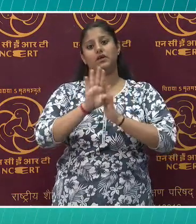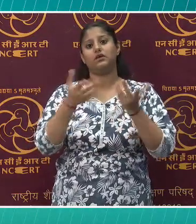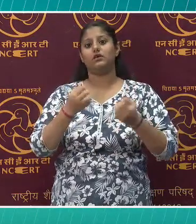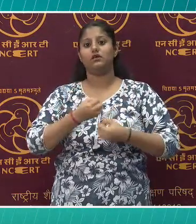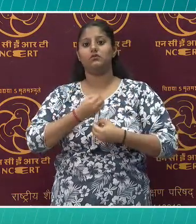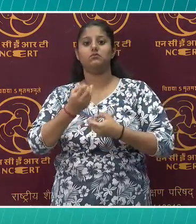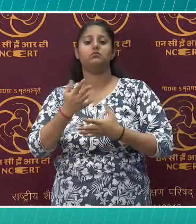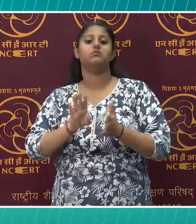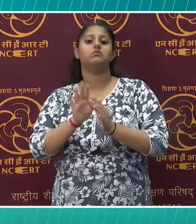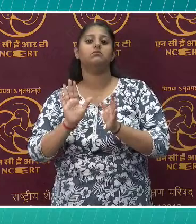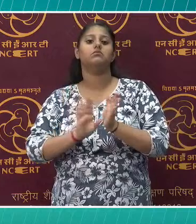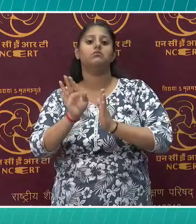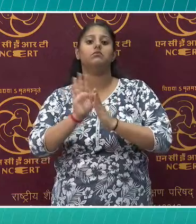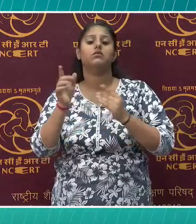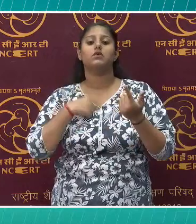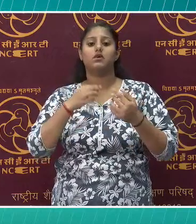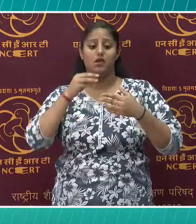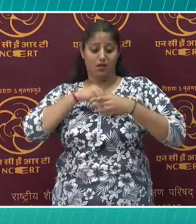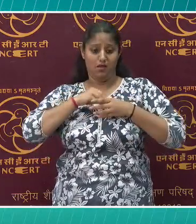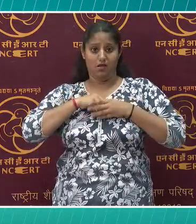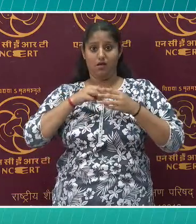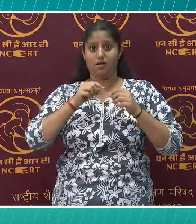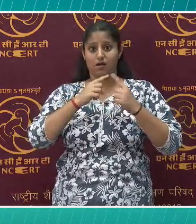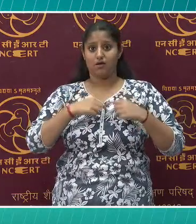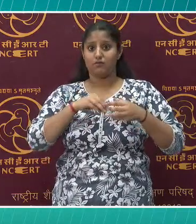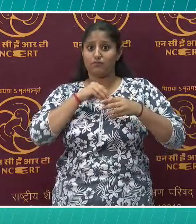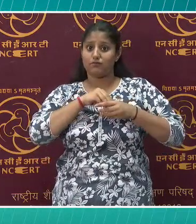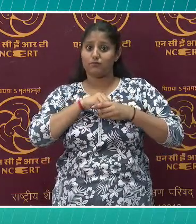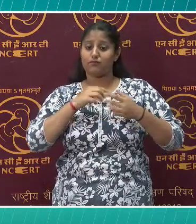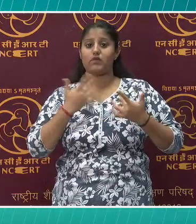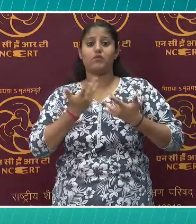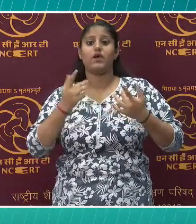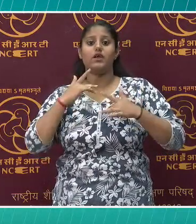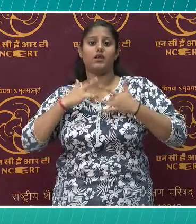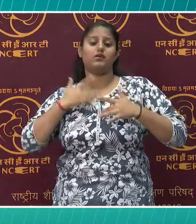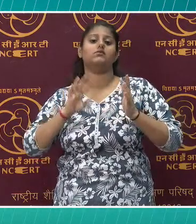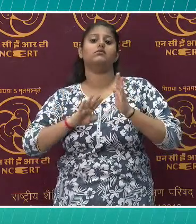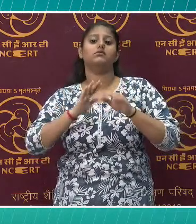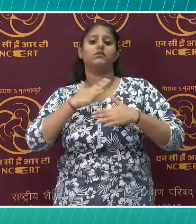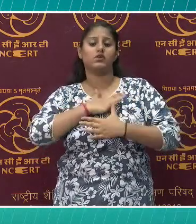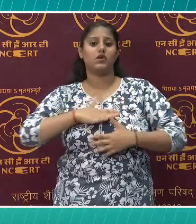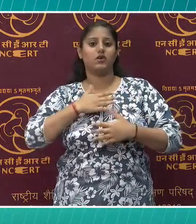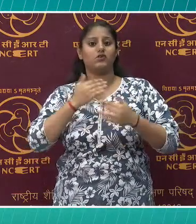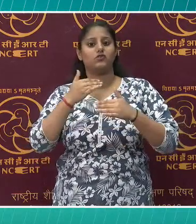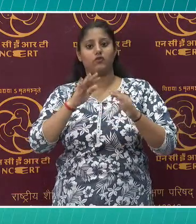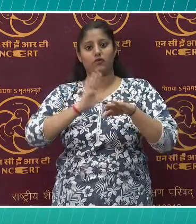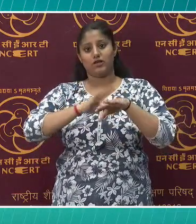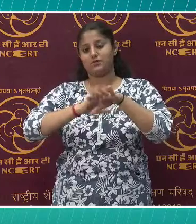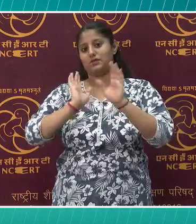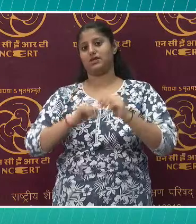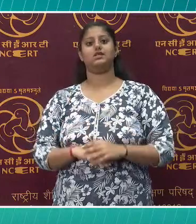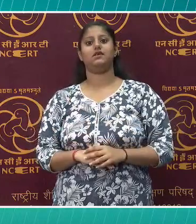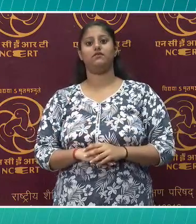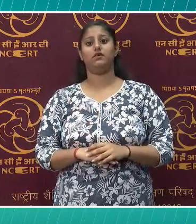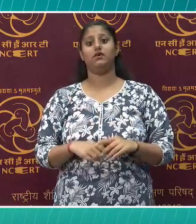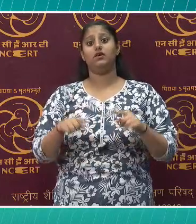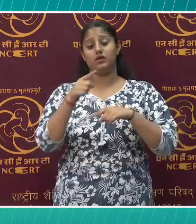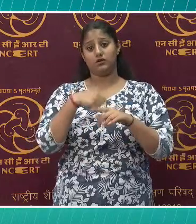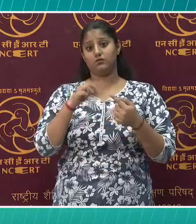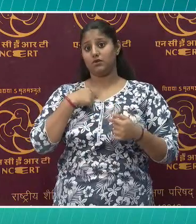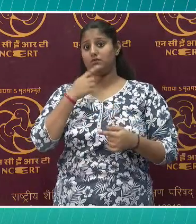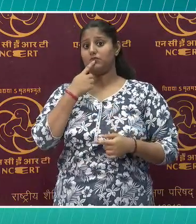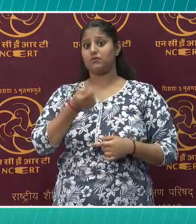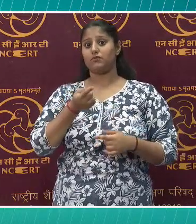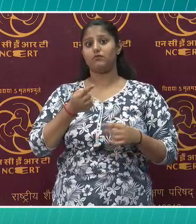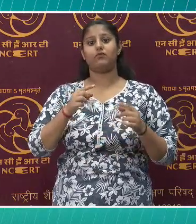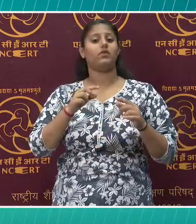spontaneously, you give your heart out because you enjoy arts. Joyful experience, that's a very important thing. Right. And that's why I'm saying